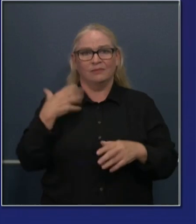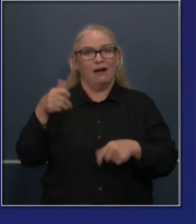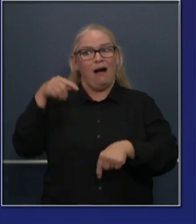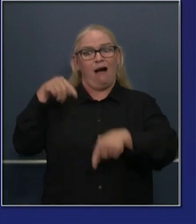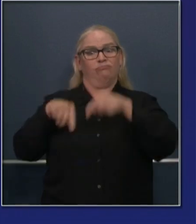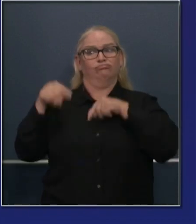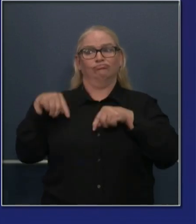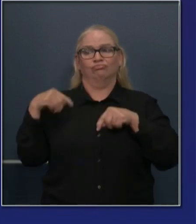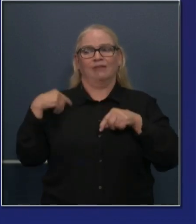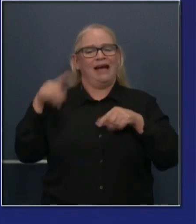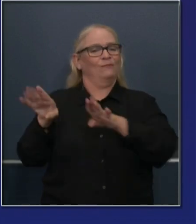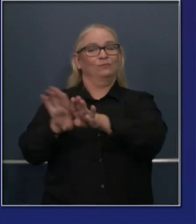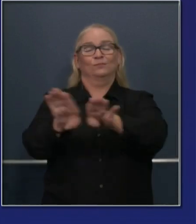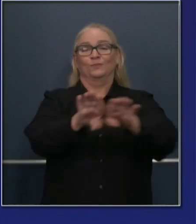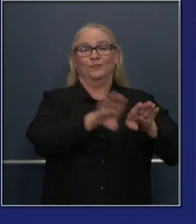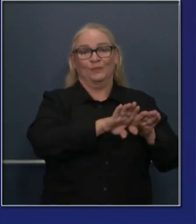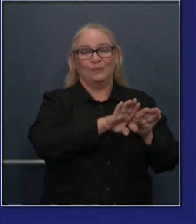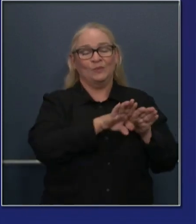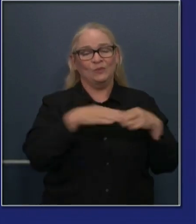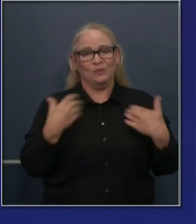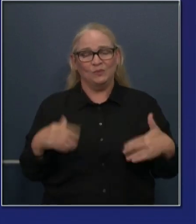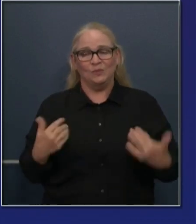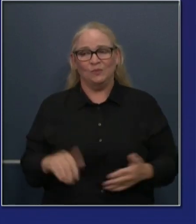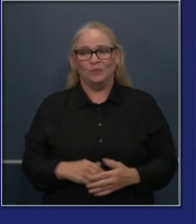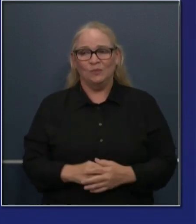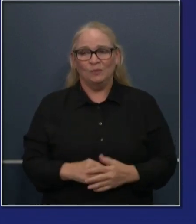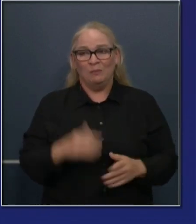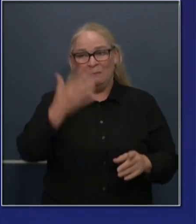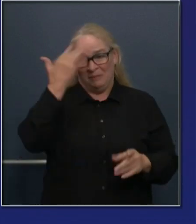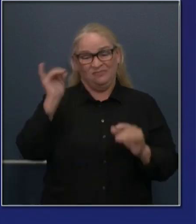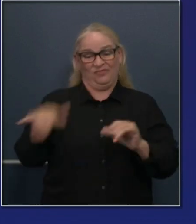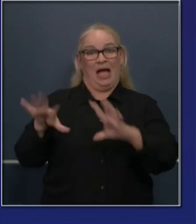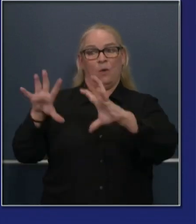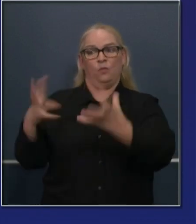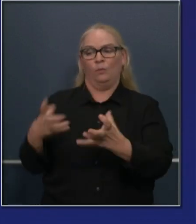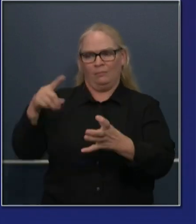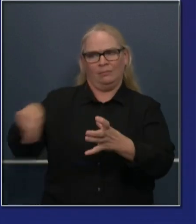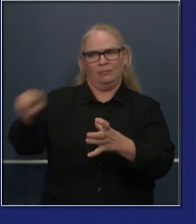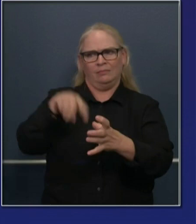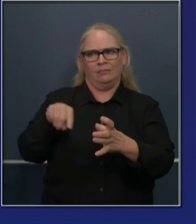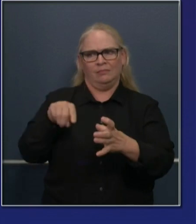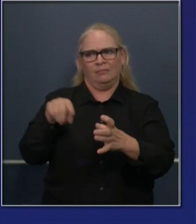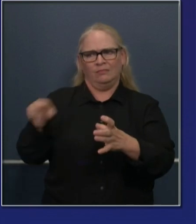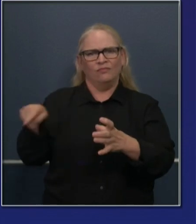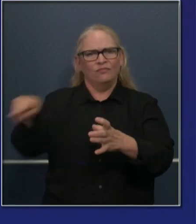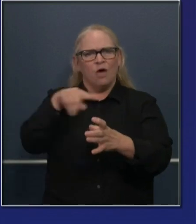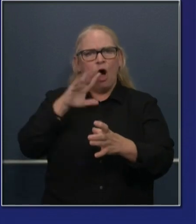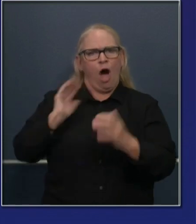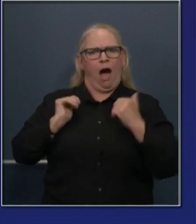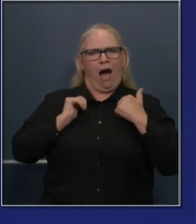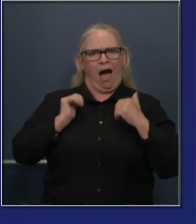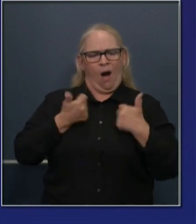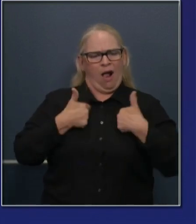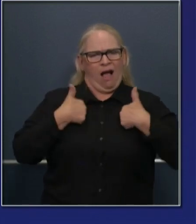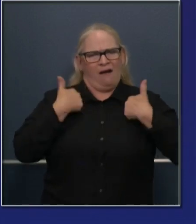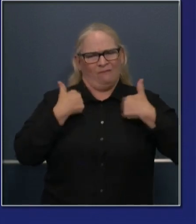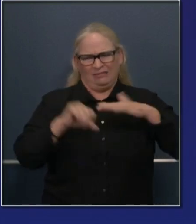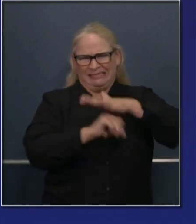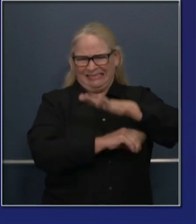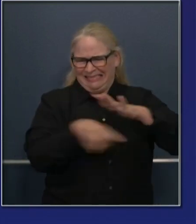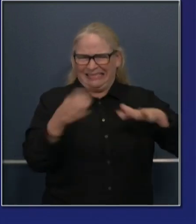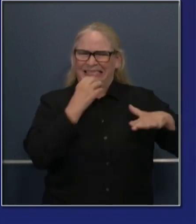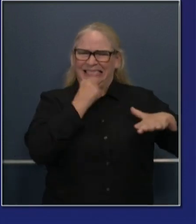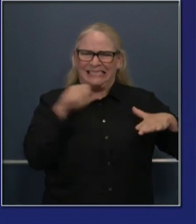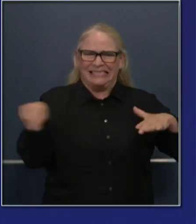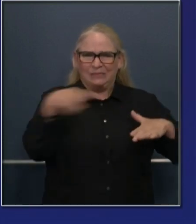essential workforce remains the bedrock, the backbone of those that are providing foundational fundamental